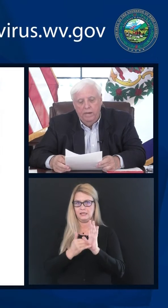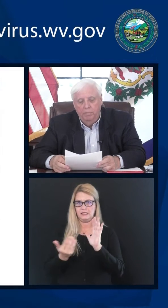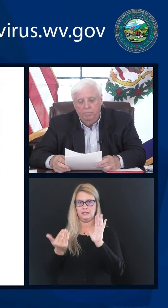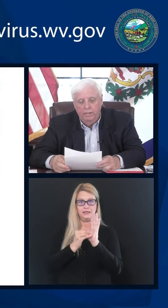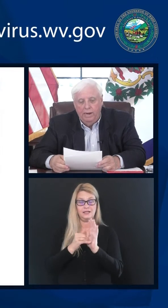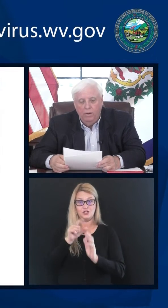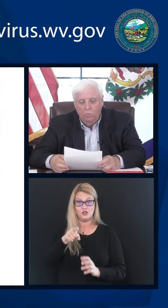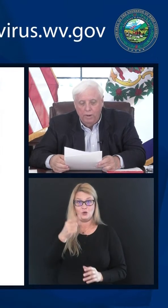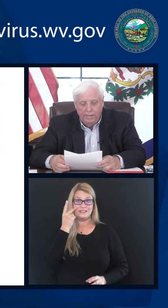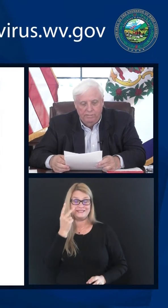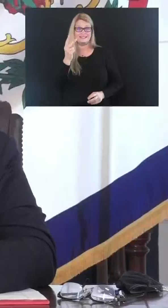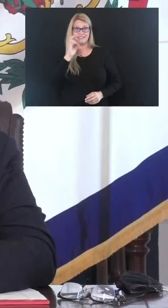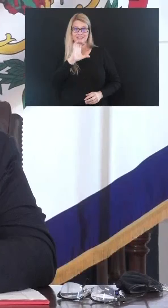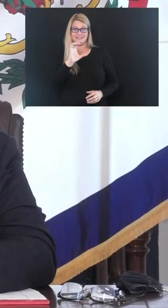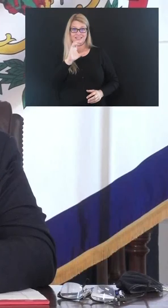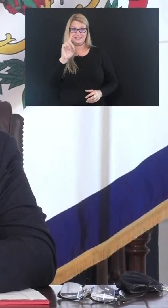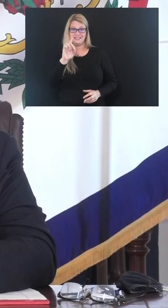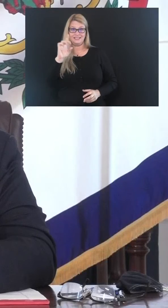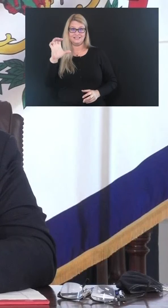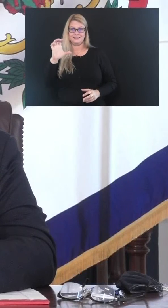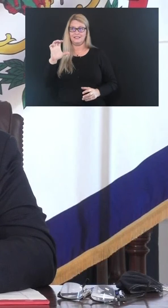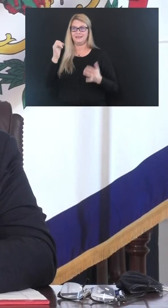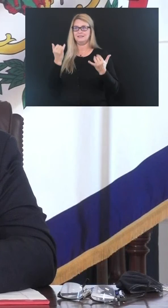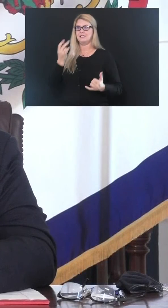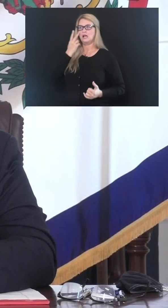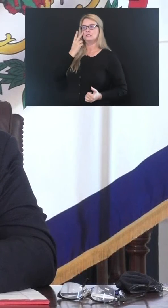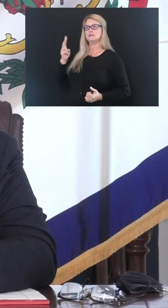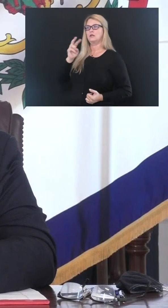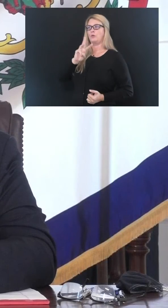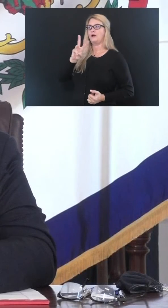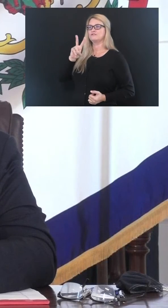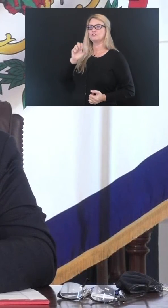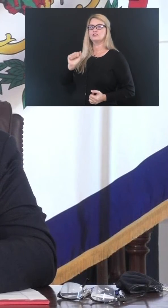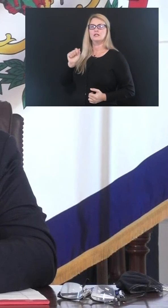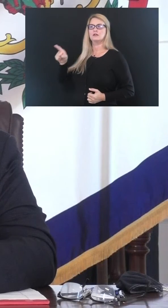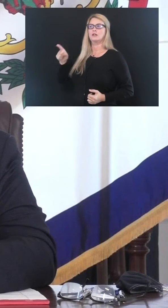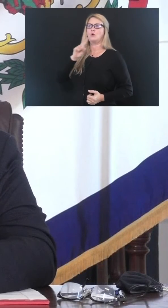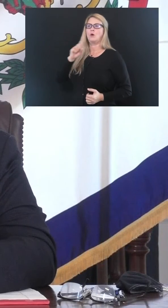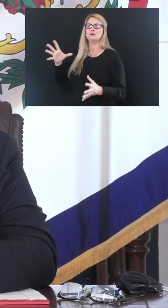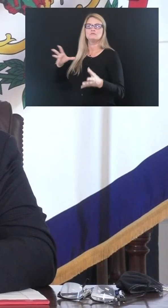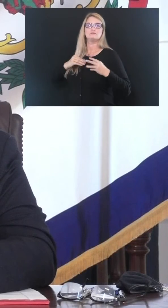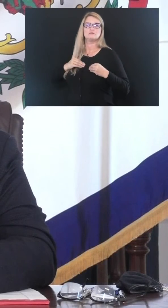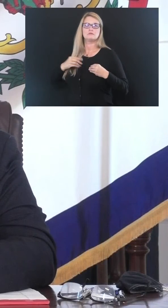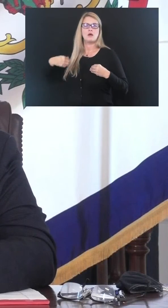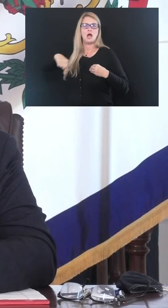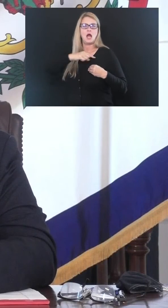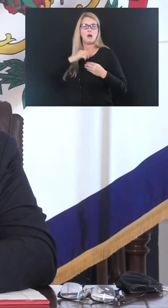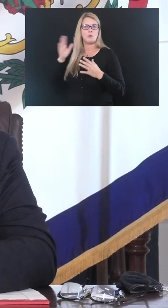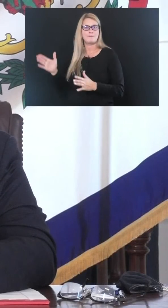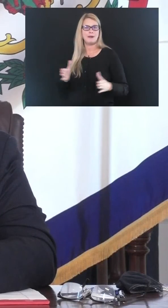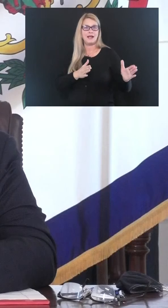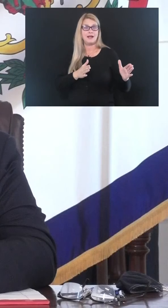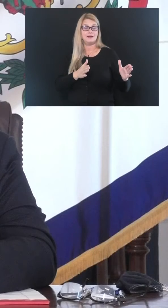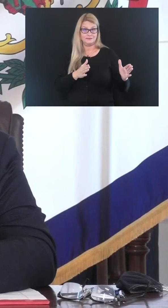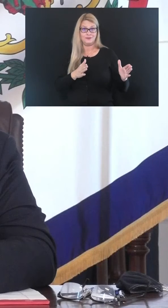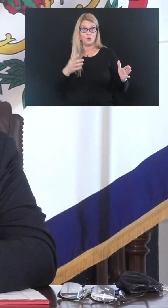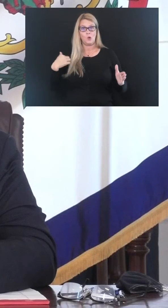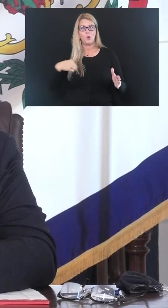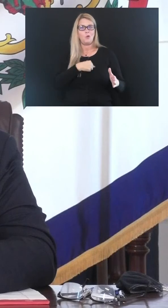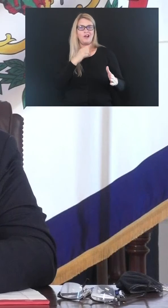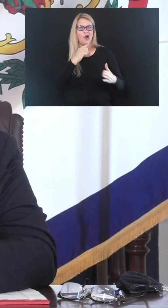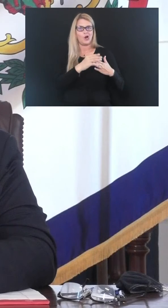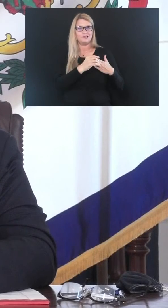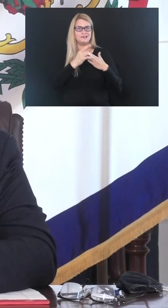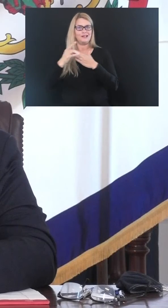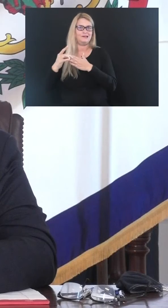is adopting our ways again. West Virginia leading the way. We came out and we said, look,